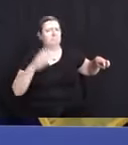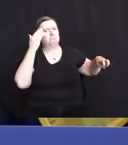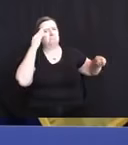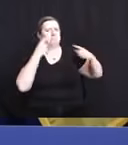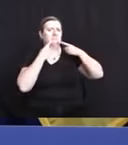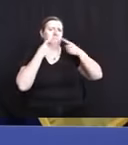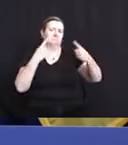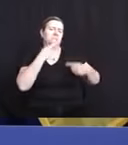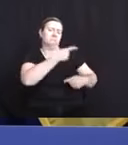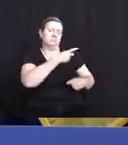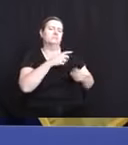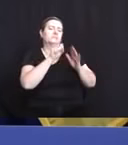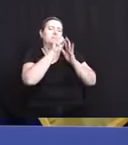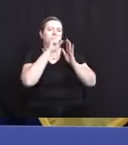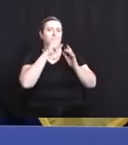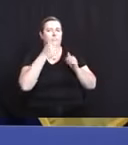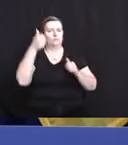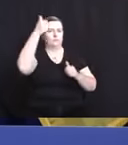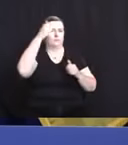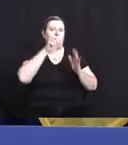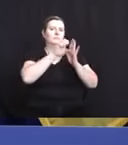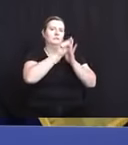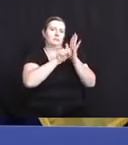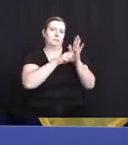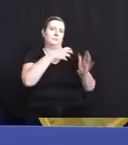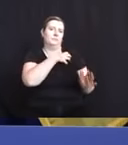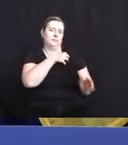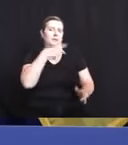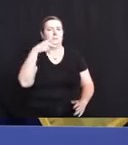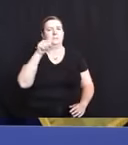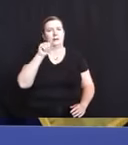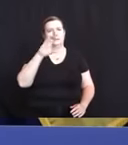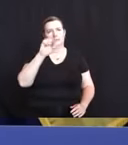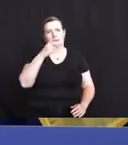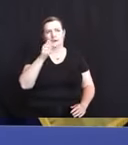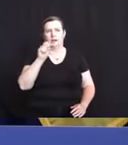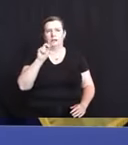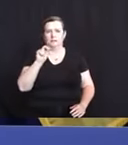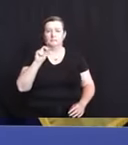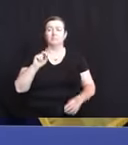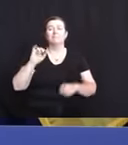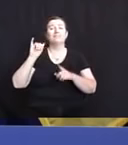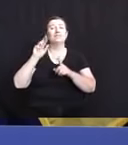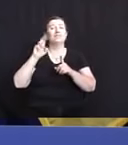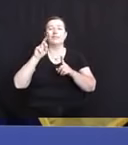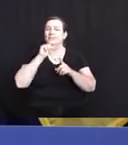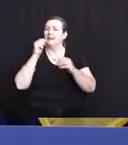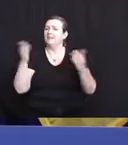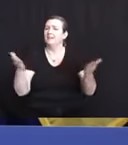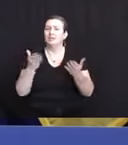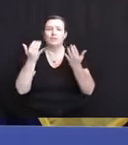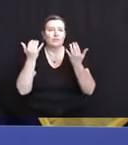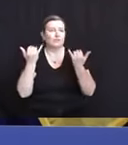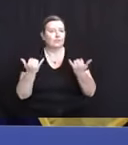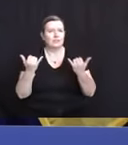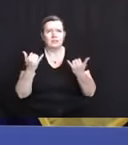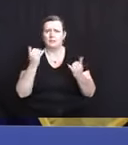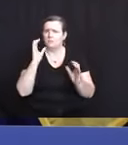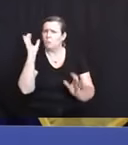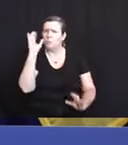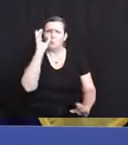Police, Colonel Pat Callahan. I'm concerned that Jared Maples is not with us. Pat, we may have to send out an APB to make sure he's